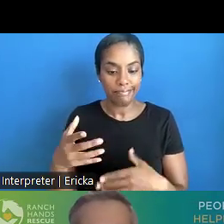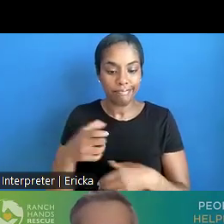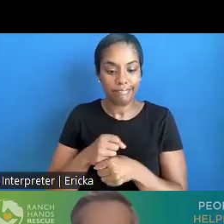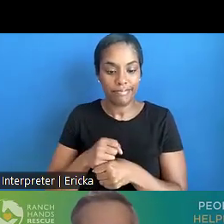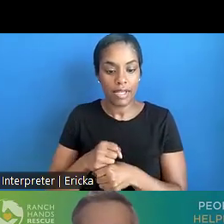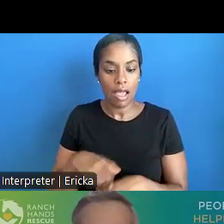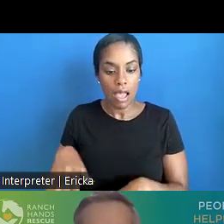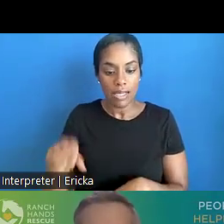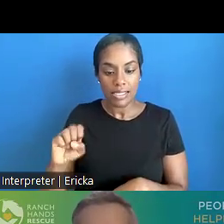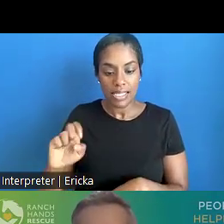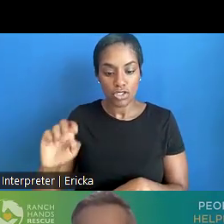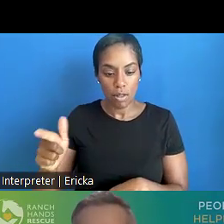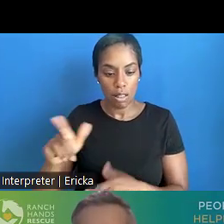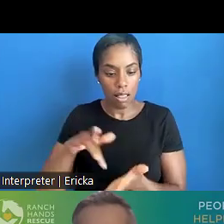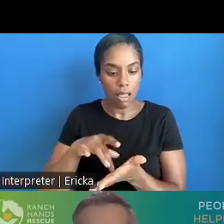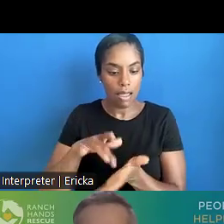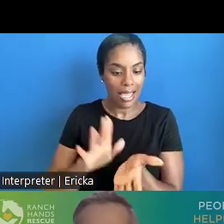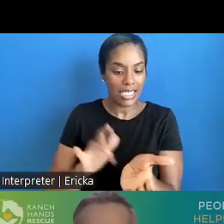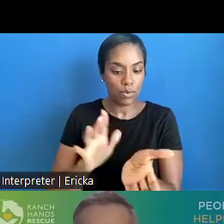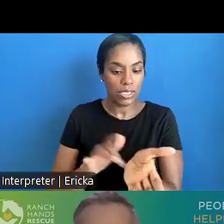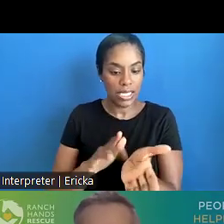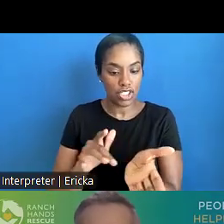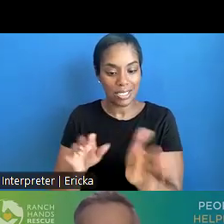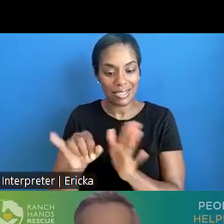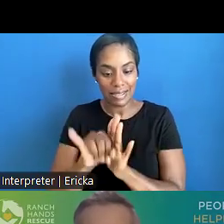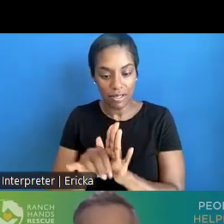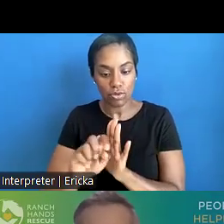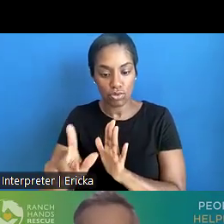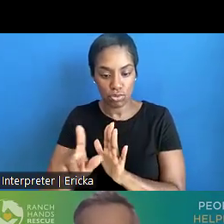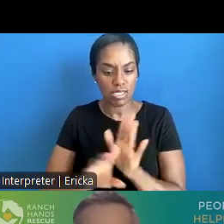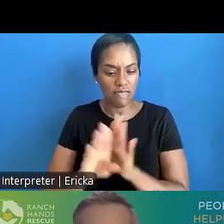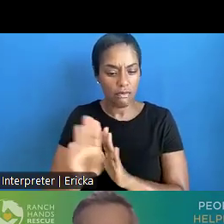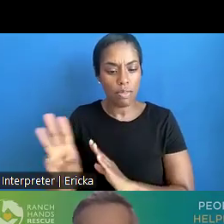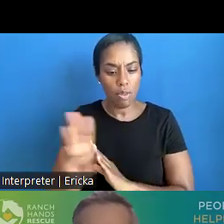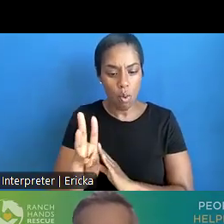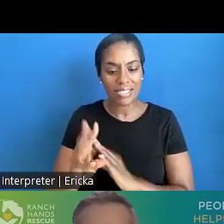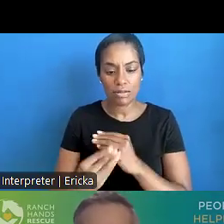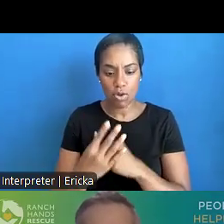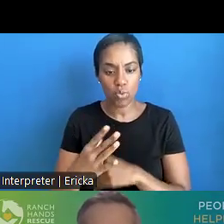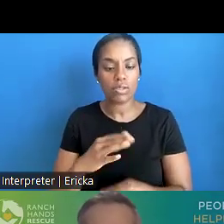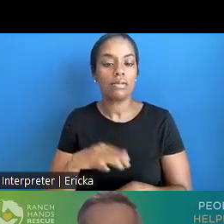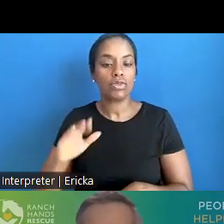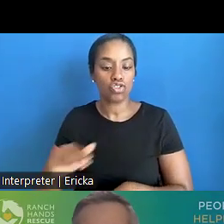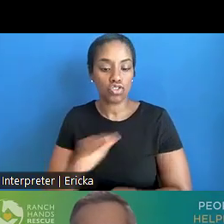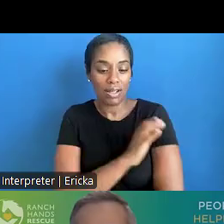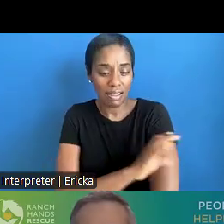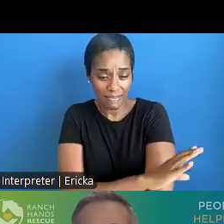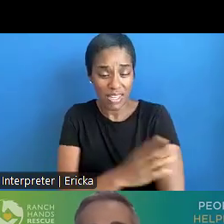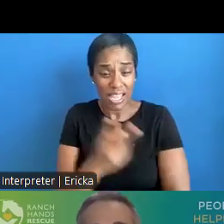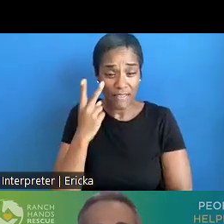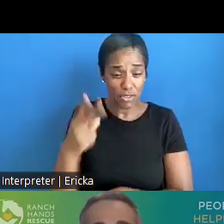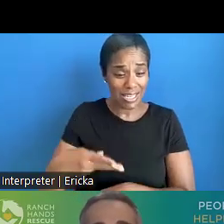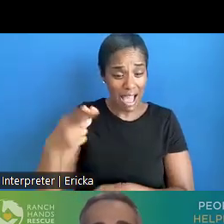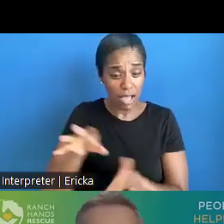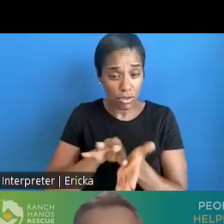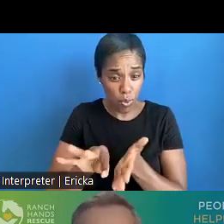West Coast Children's Clinic, if you're seeing that, if you're seeing a high score on the ACEs or a clear concern on the CEIT, I